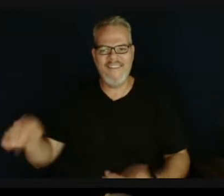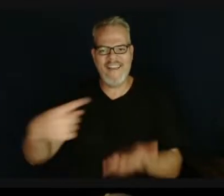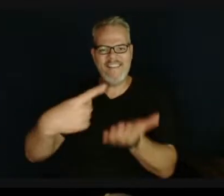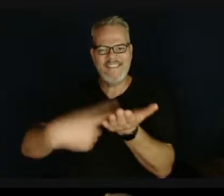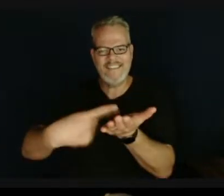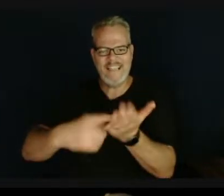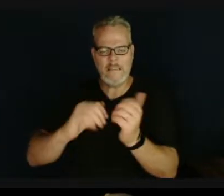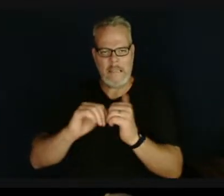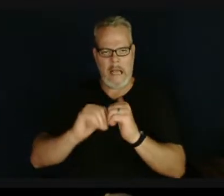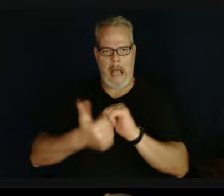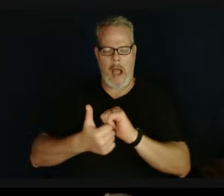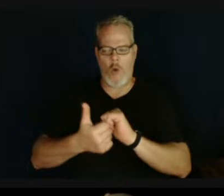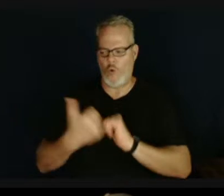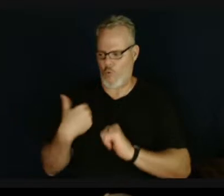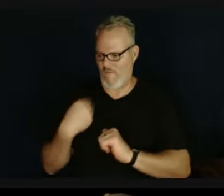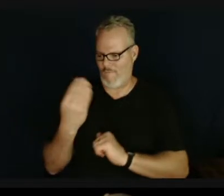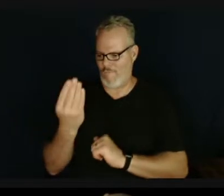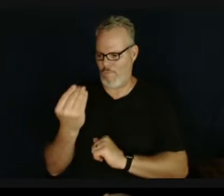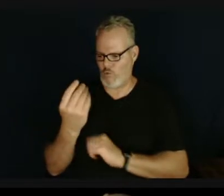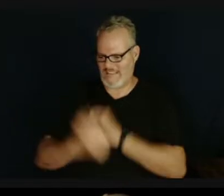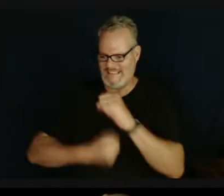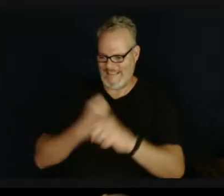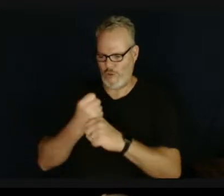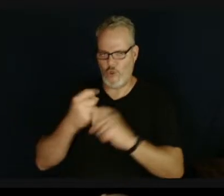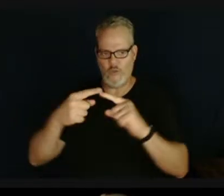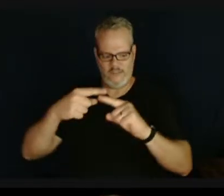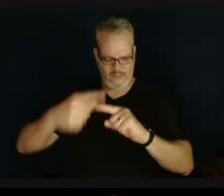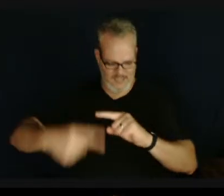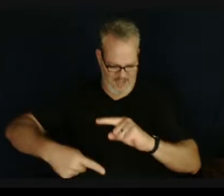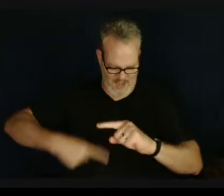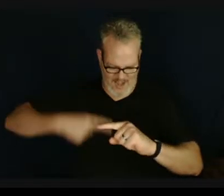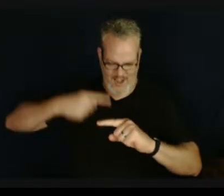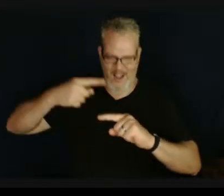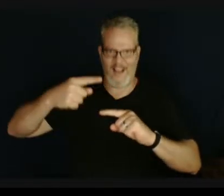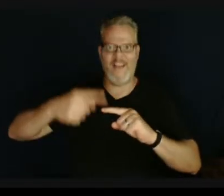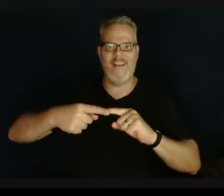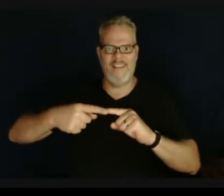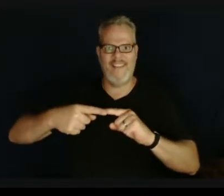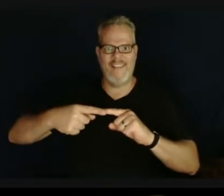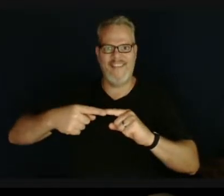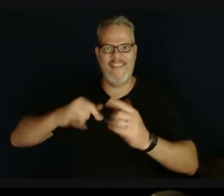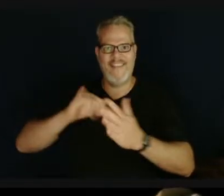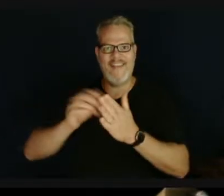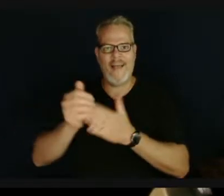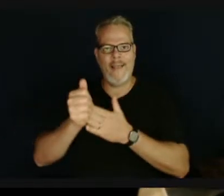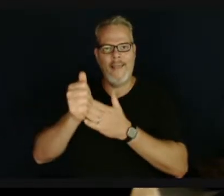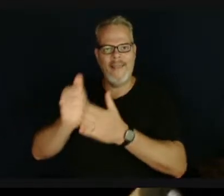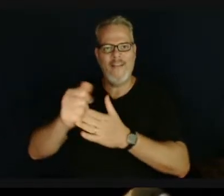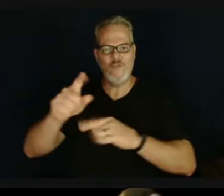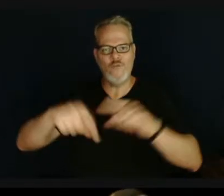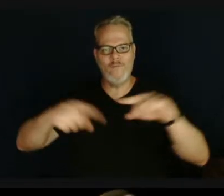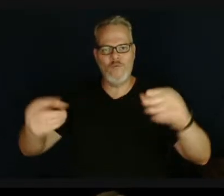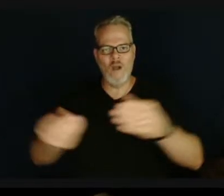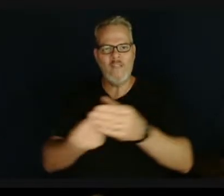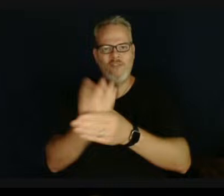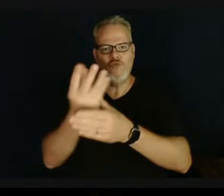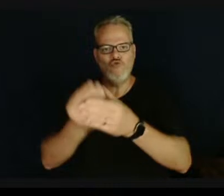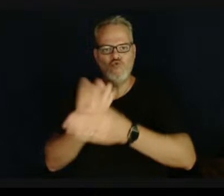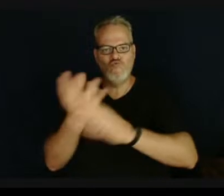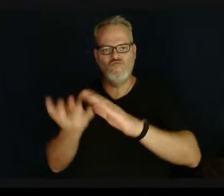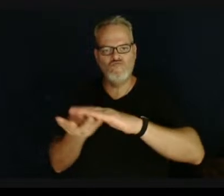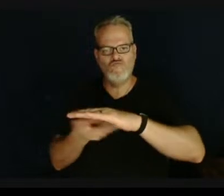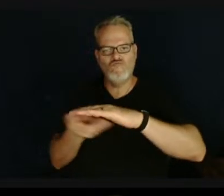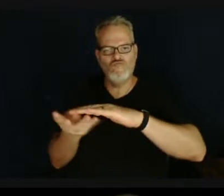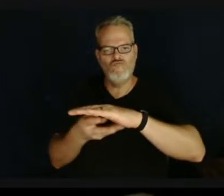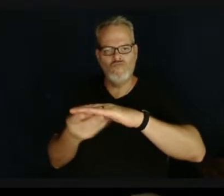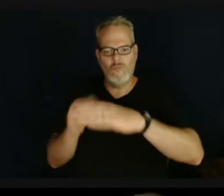this 14-year cycle in that Middle East rift zone by Nepal that leads to intrusions or eruptions within that 1